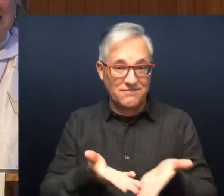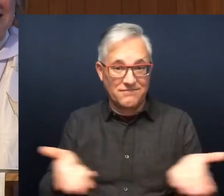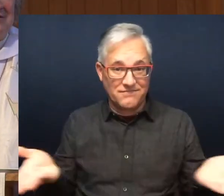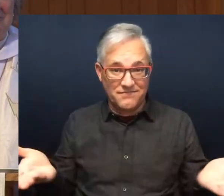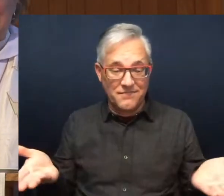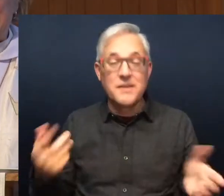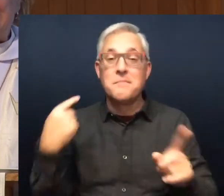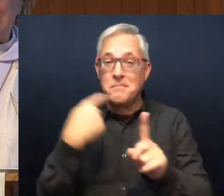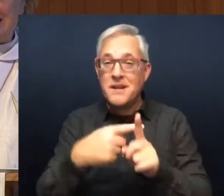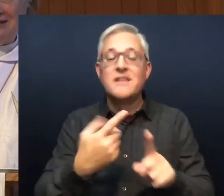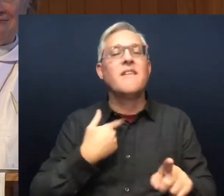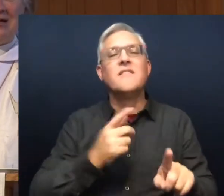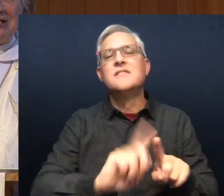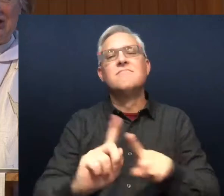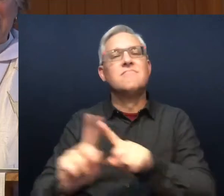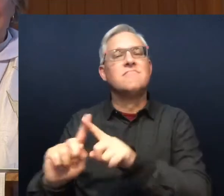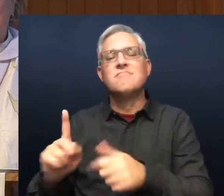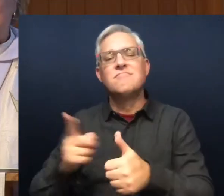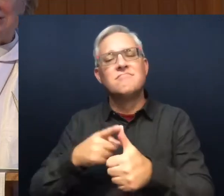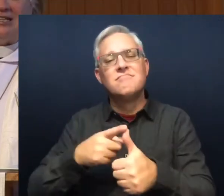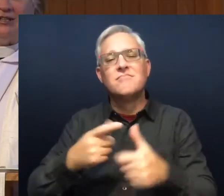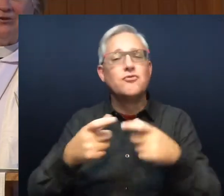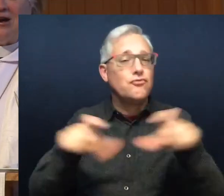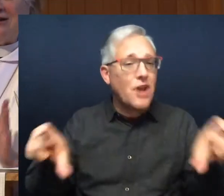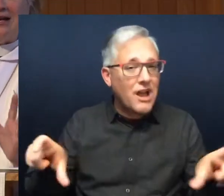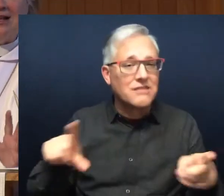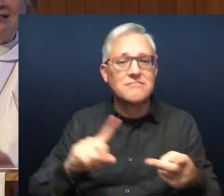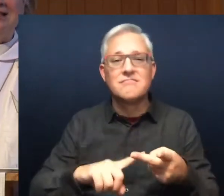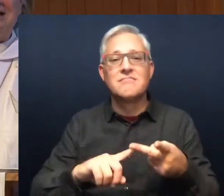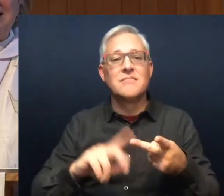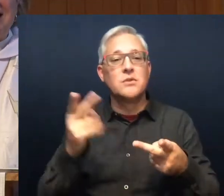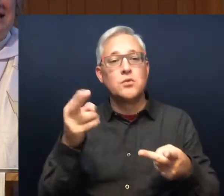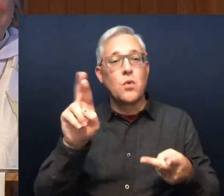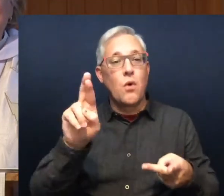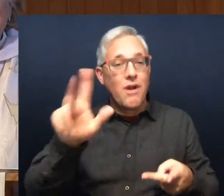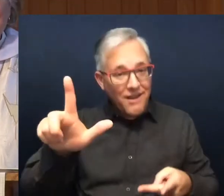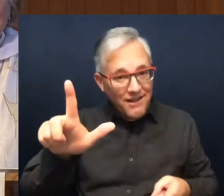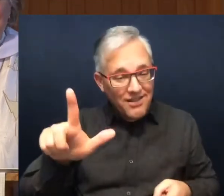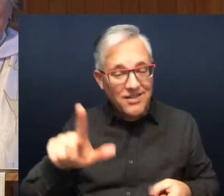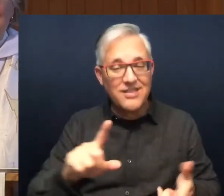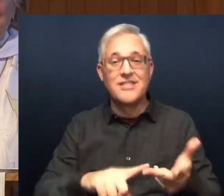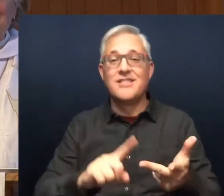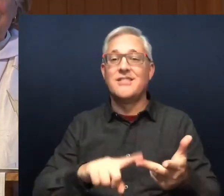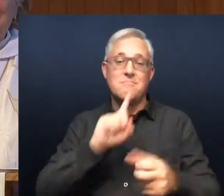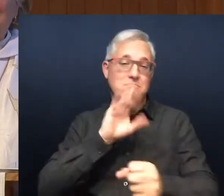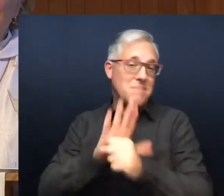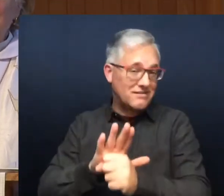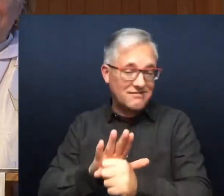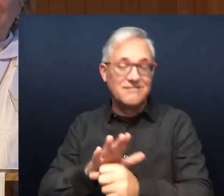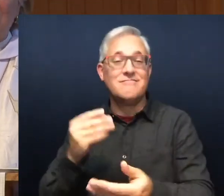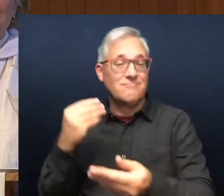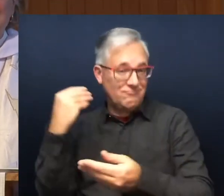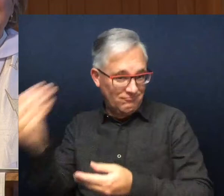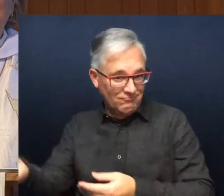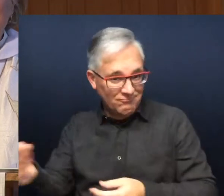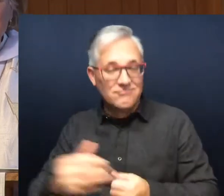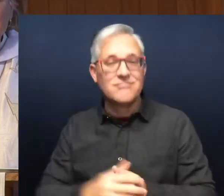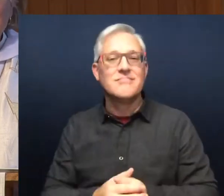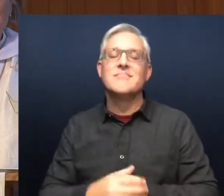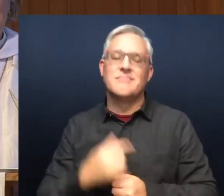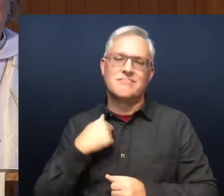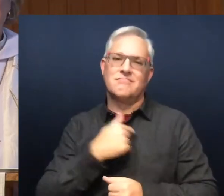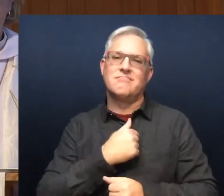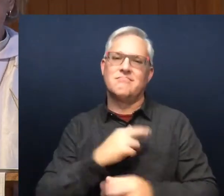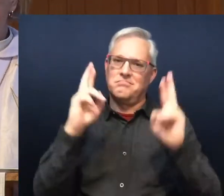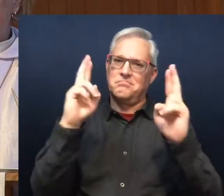as many different ways to give, by check, using a URL, making a pledge. We really hope to have